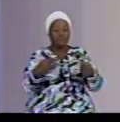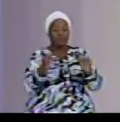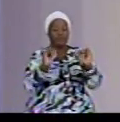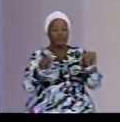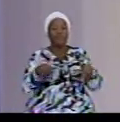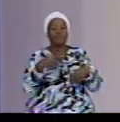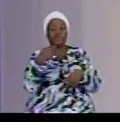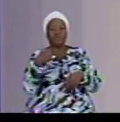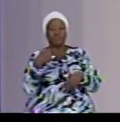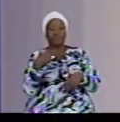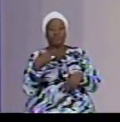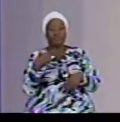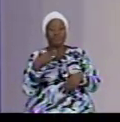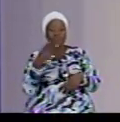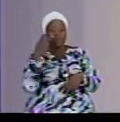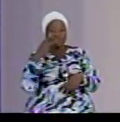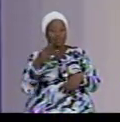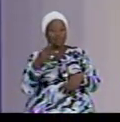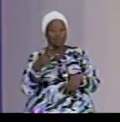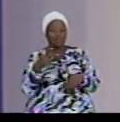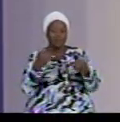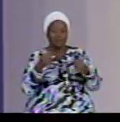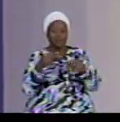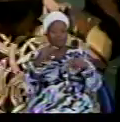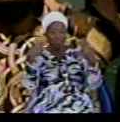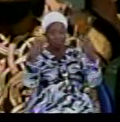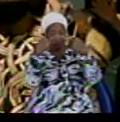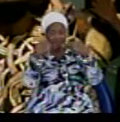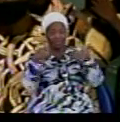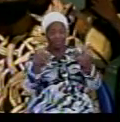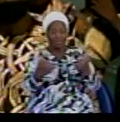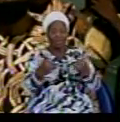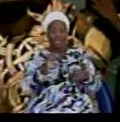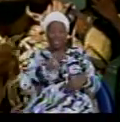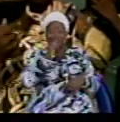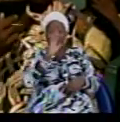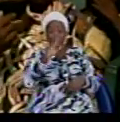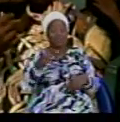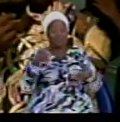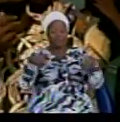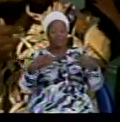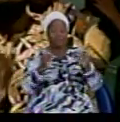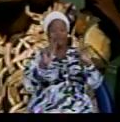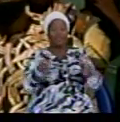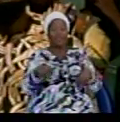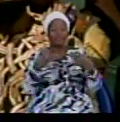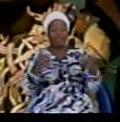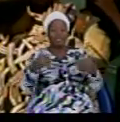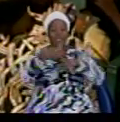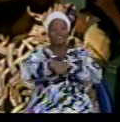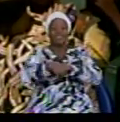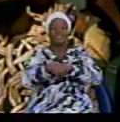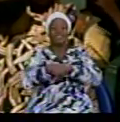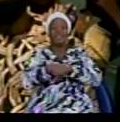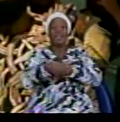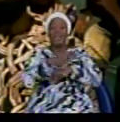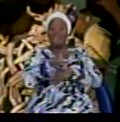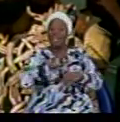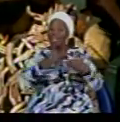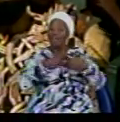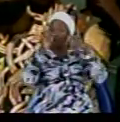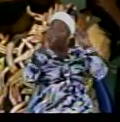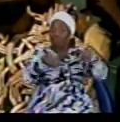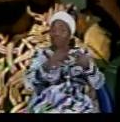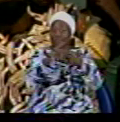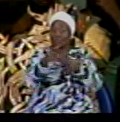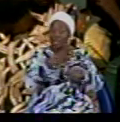Look up here. I'm your Philip tonight. I said, I'm your Philip tonight. I've come to you and